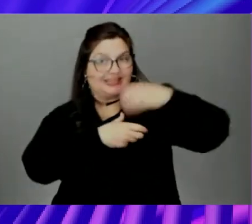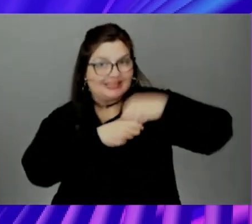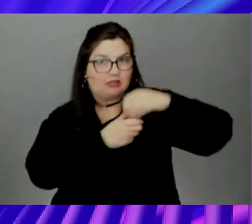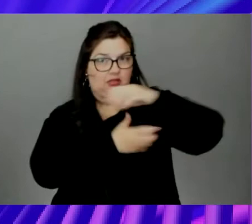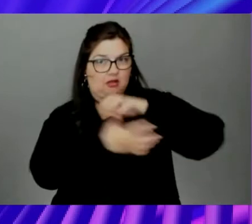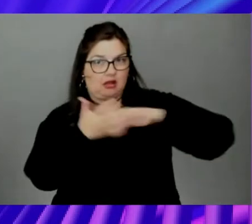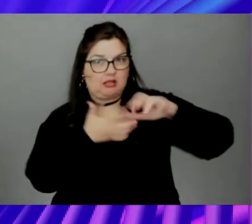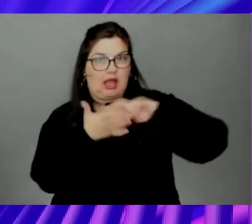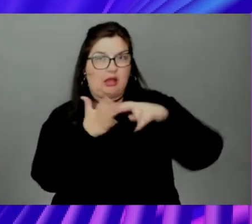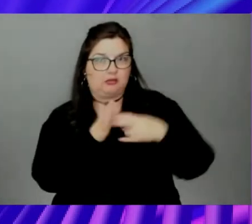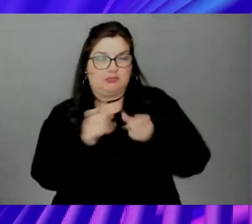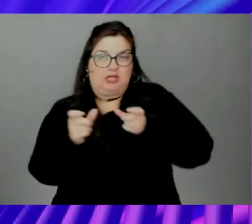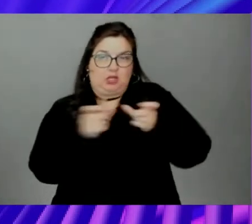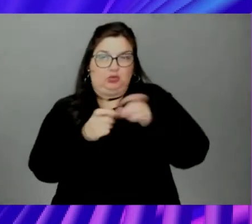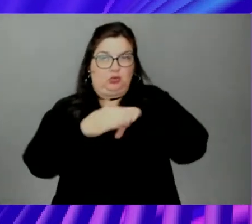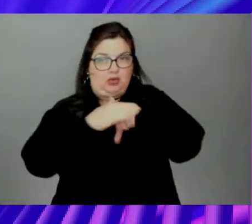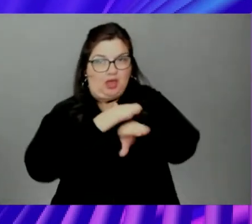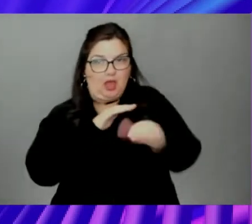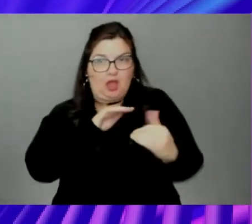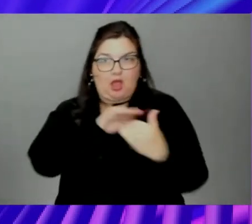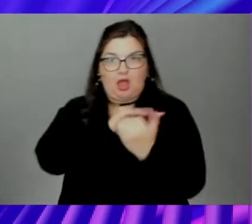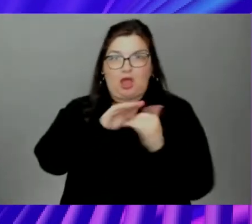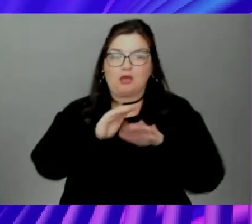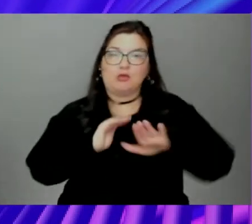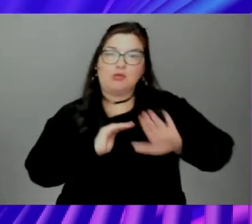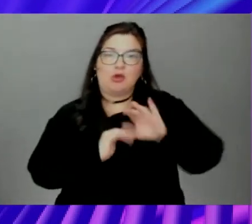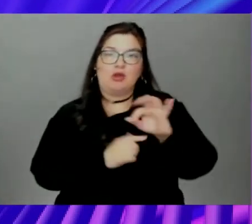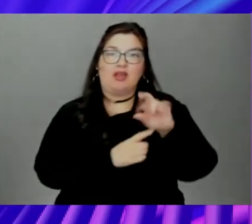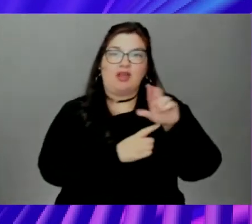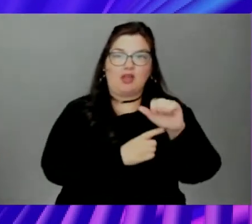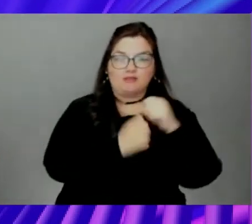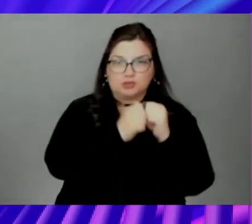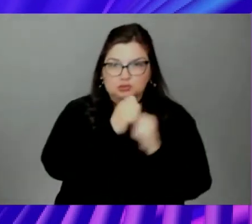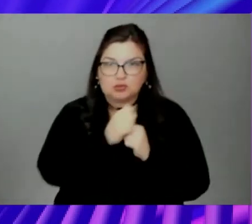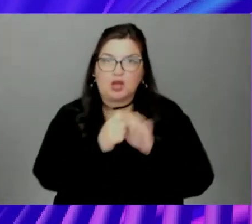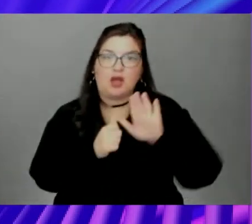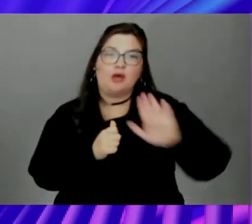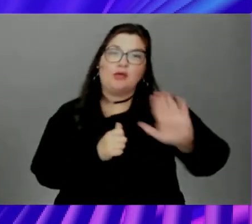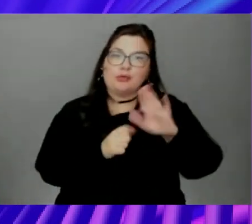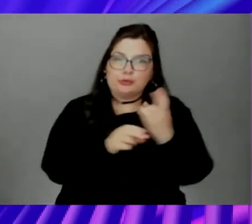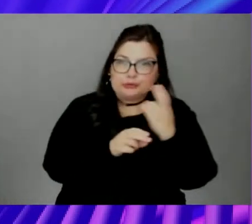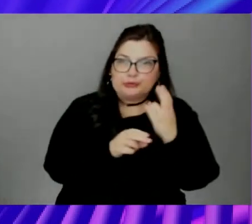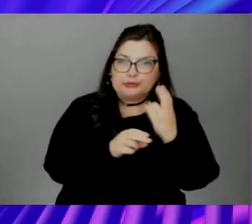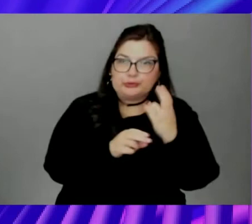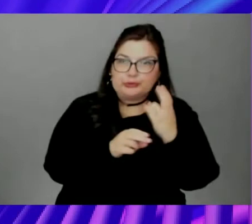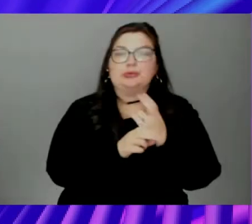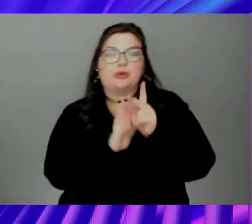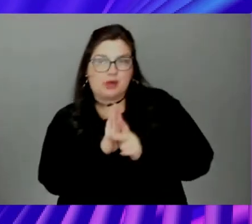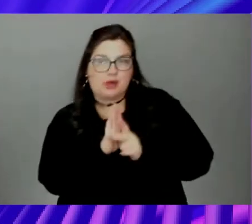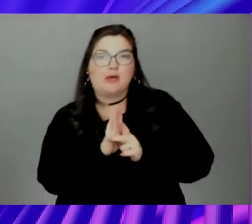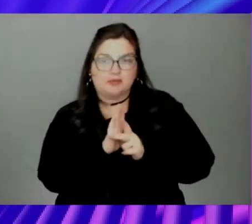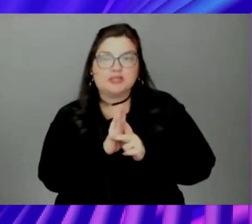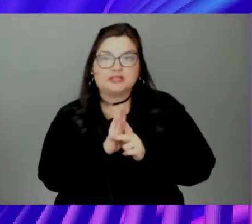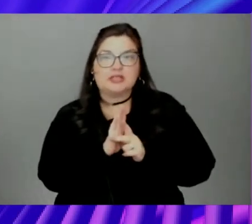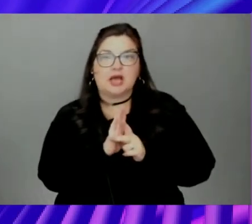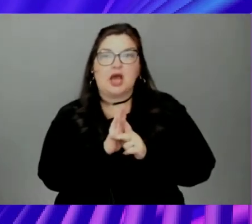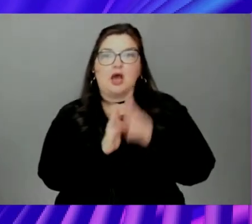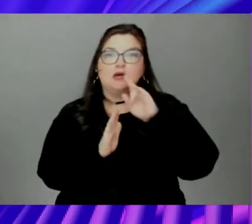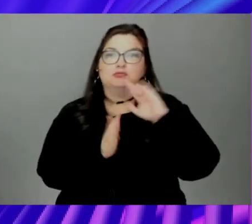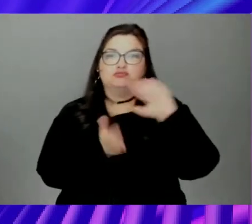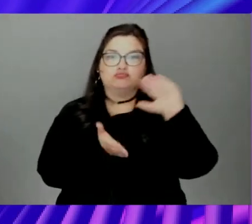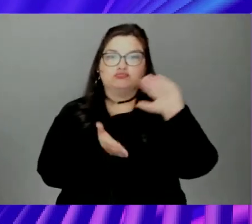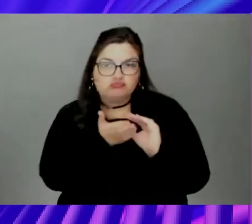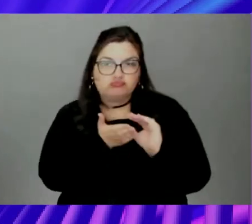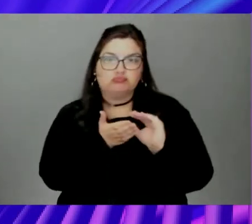controlling access to their infrastructure, to use the principle of least privilege to provide access.